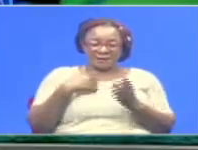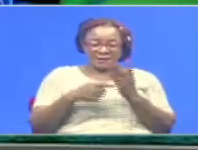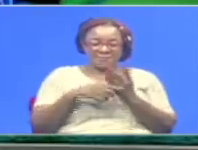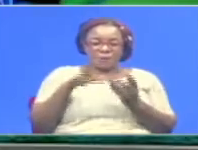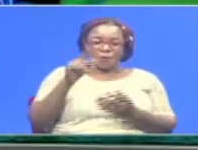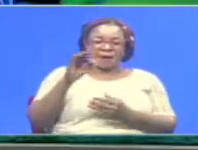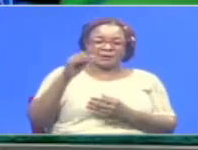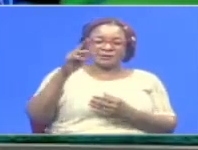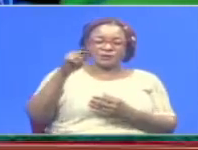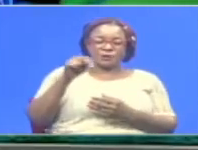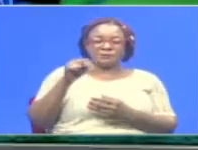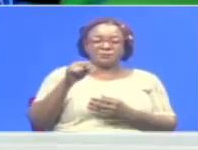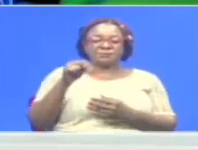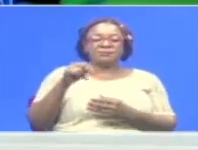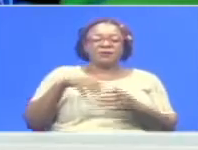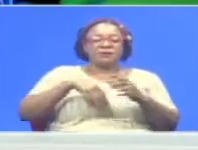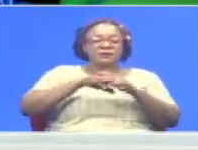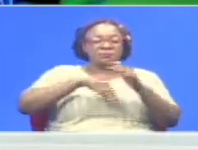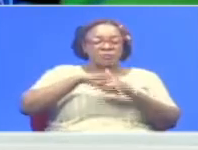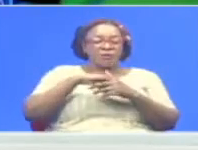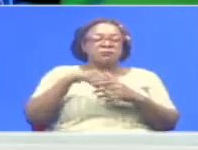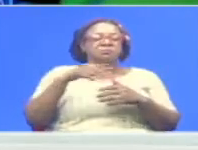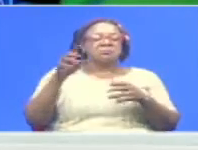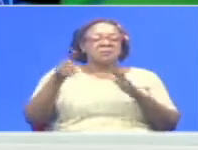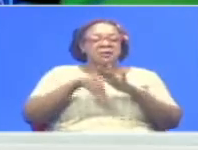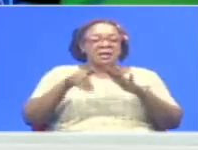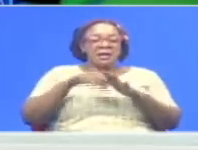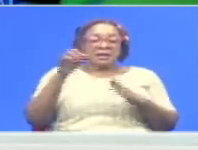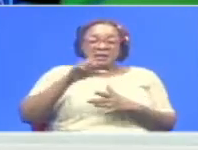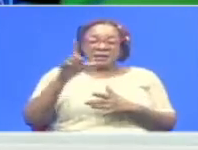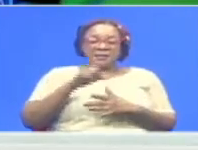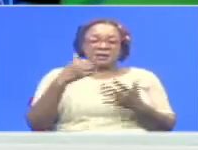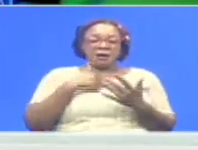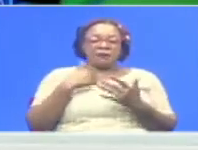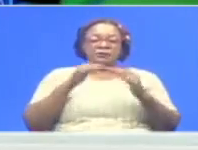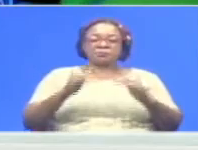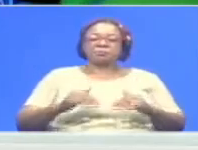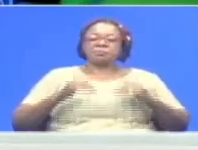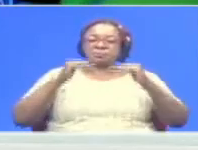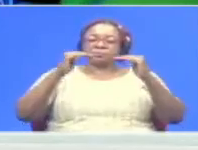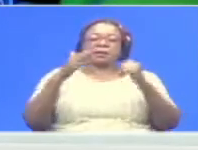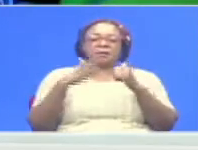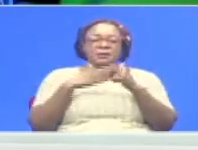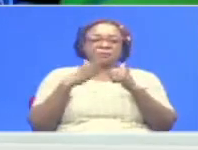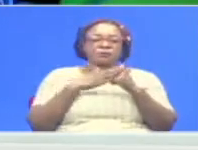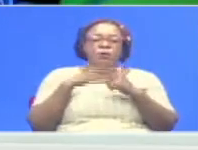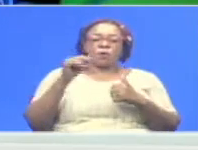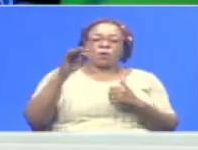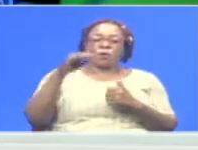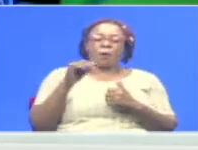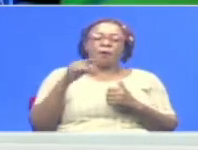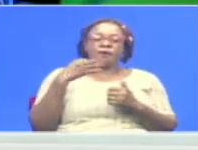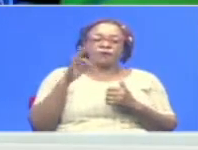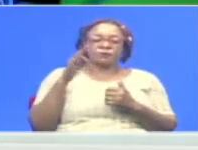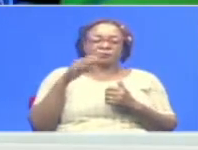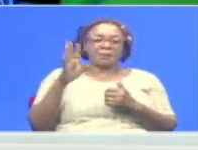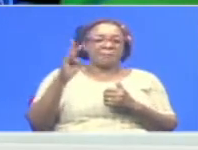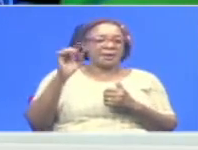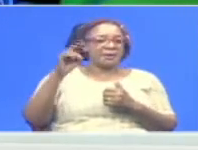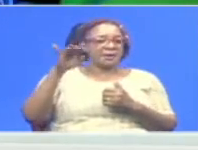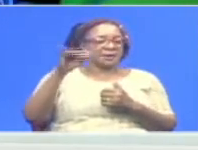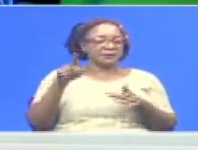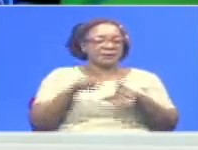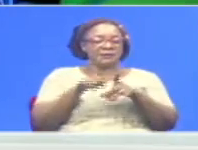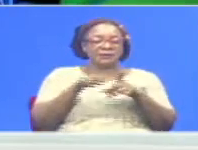Football Kenya Federation Premier League champions Tusker FC climbed to ninth on the log with a 1-0 win over Bandari at the Ruaraka